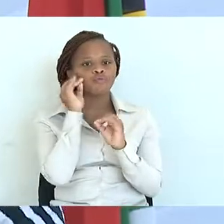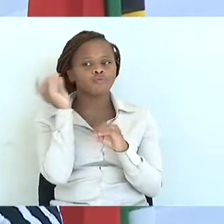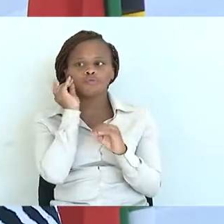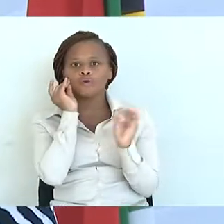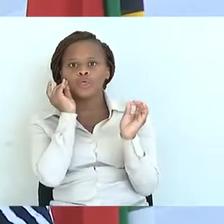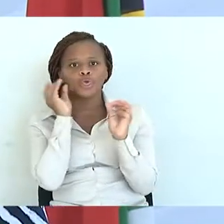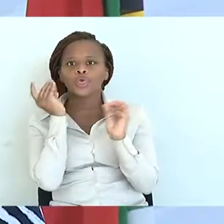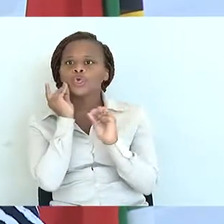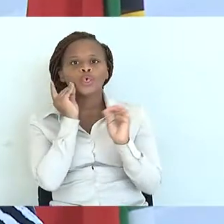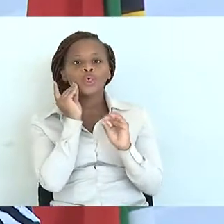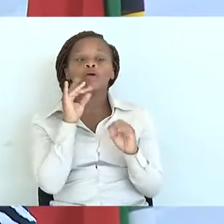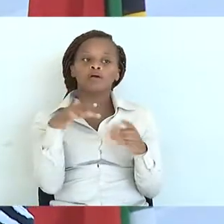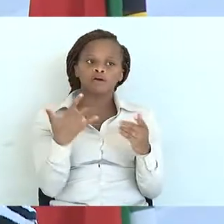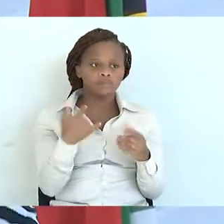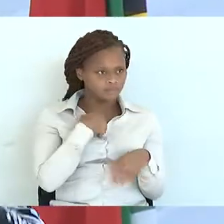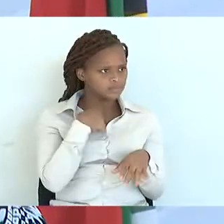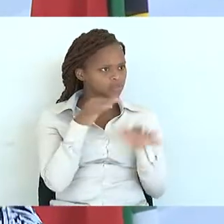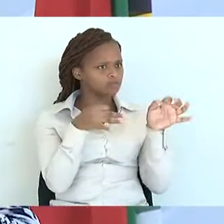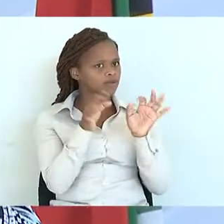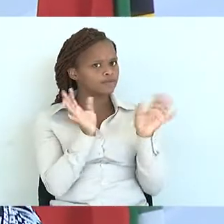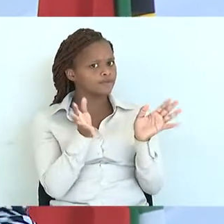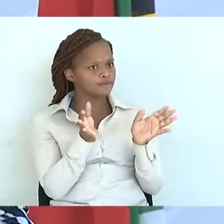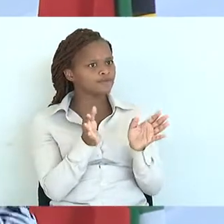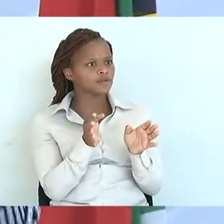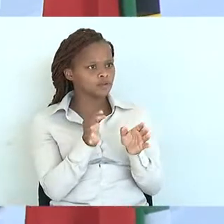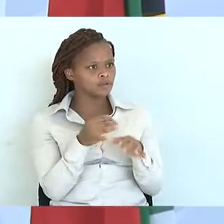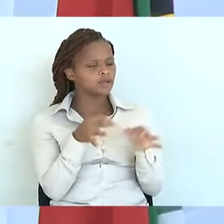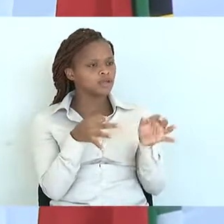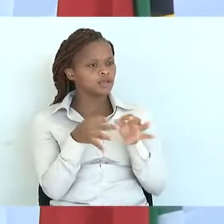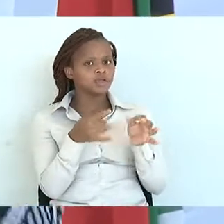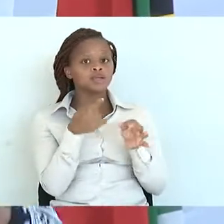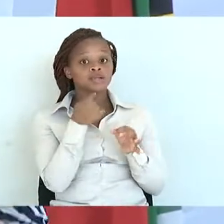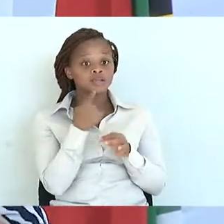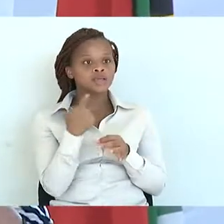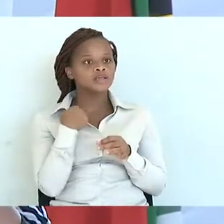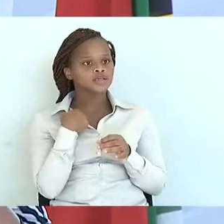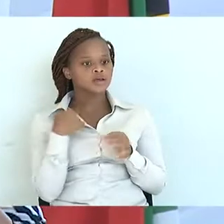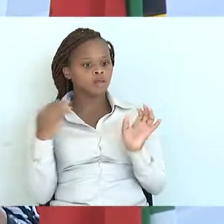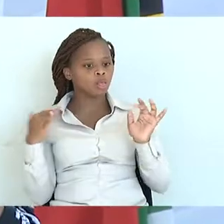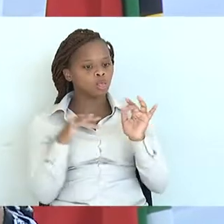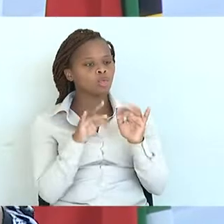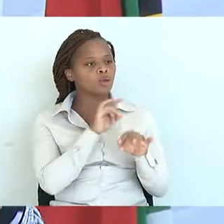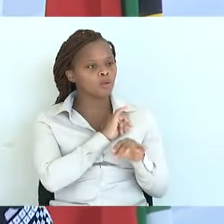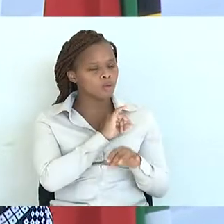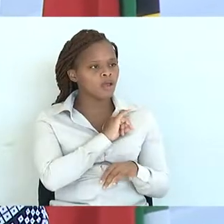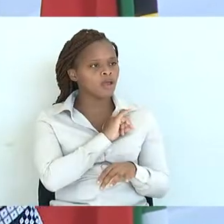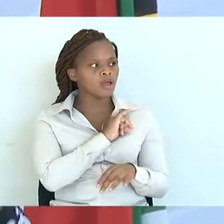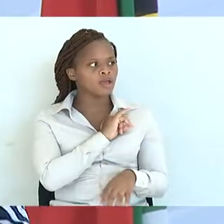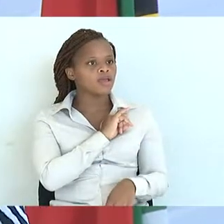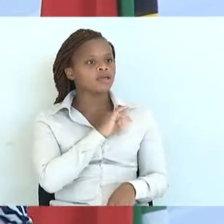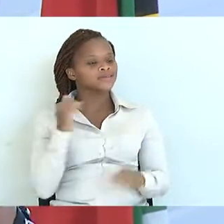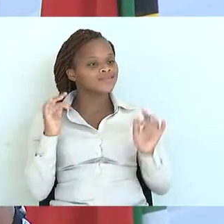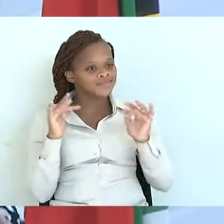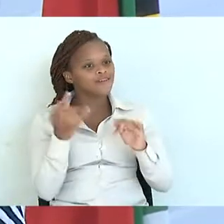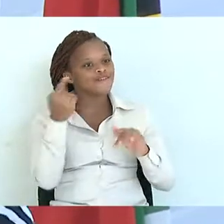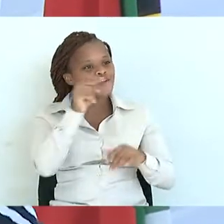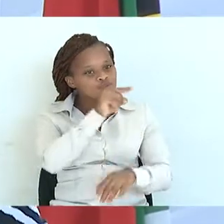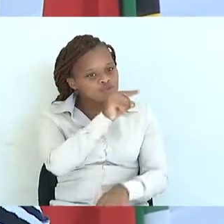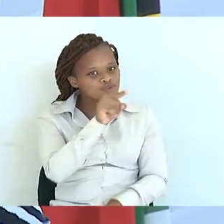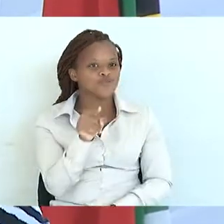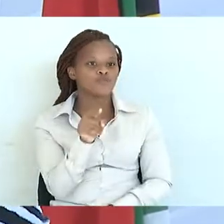into esihlangane ngayo yini, into esihlangane ngayo la yini, so that sizoyenza sure ukuthi